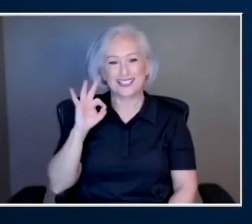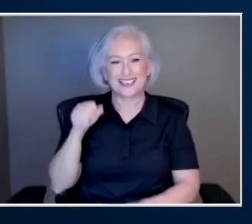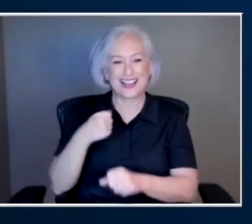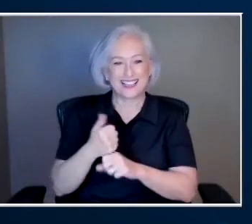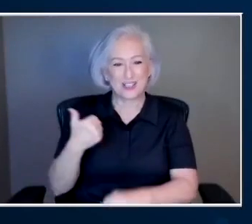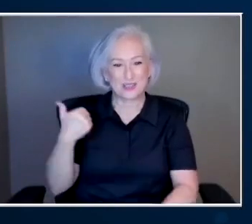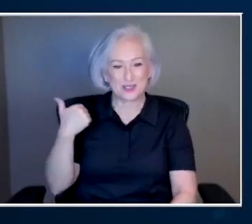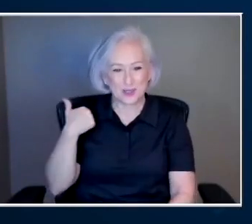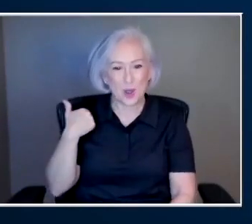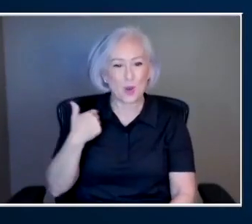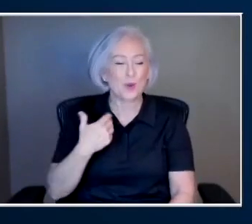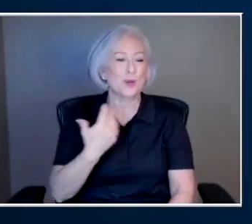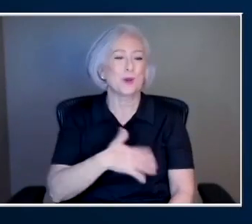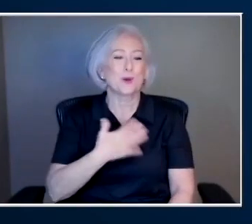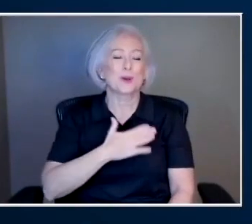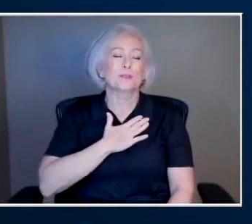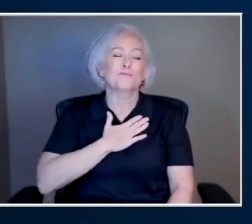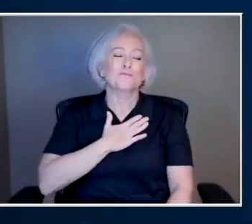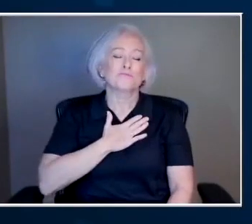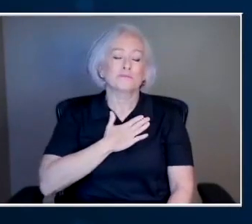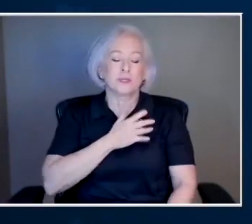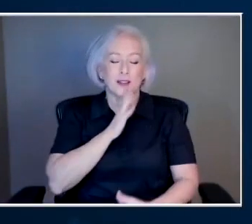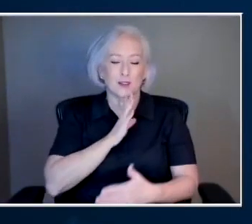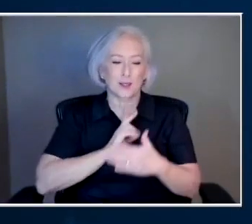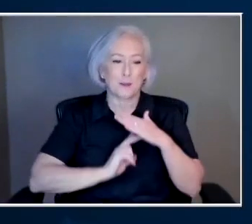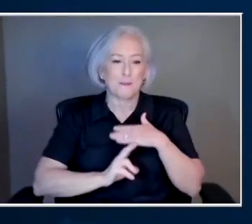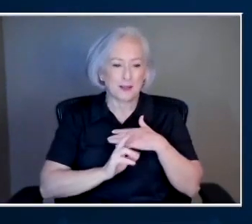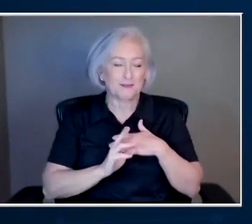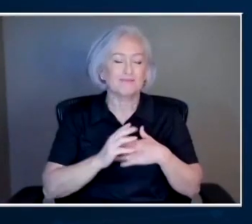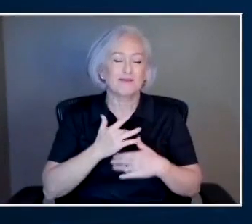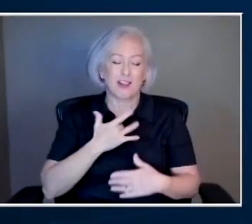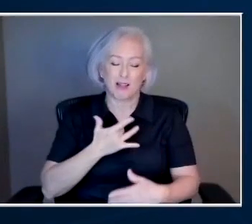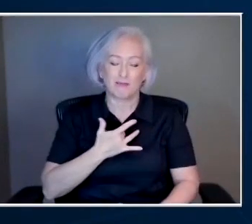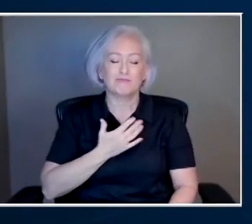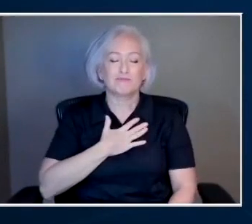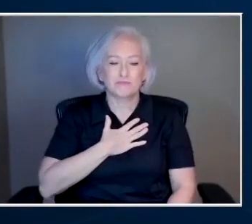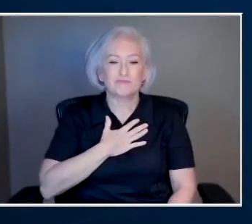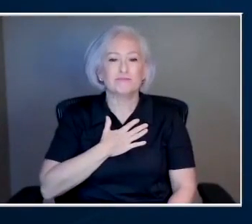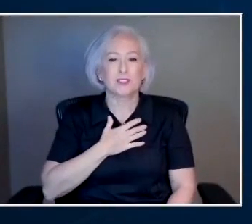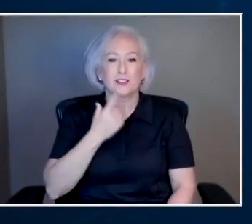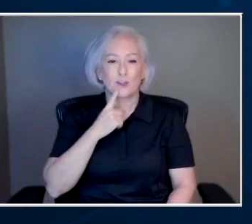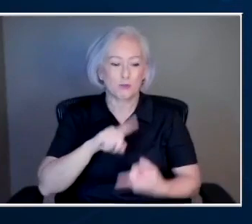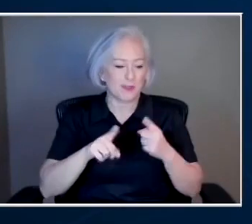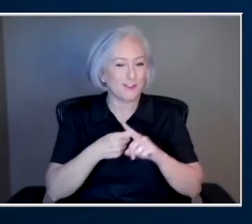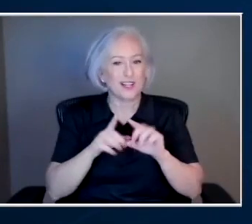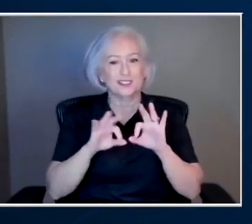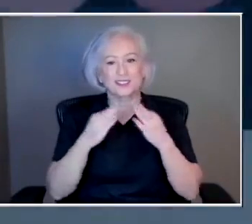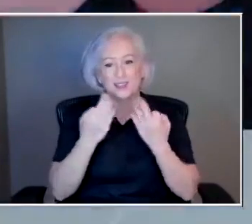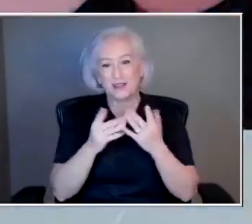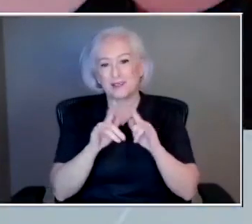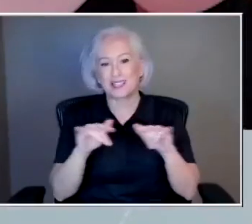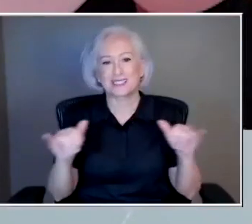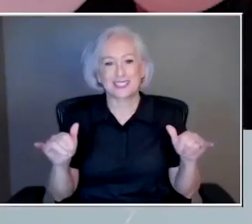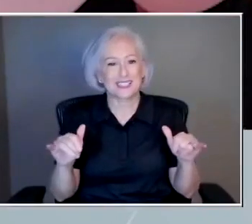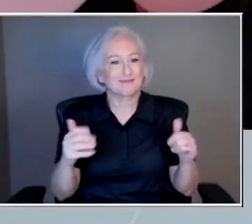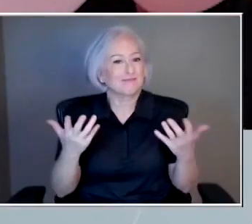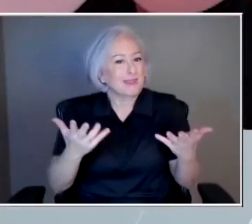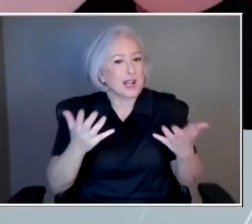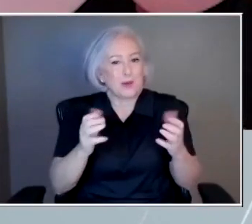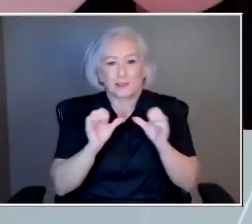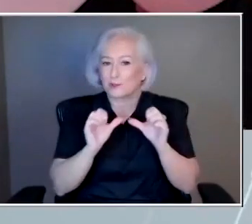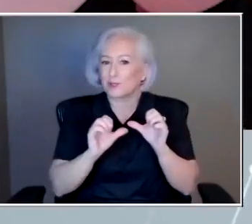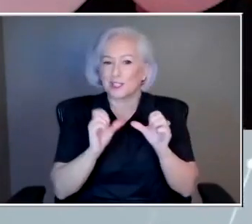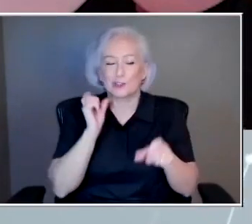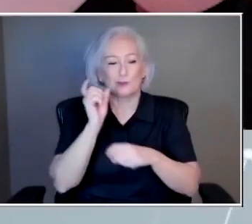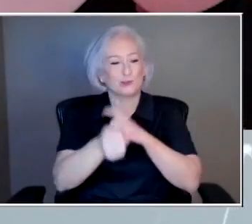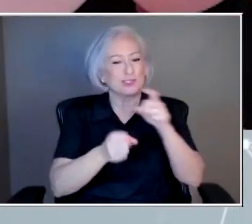and those who I didn't even know. And so I wanted to continue being able to give back and do it for others. And so now